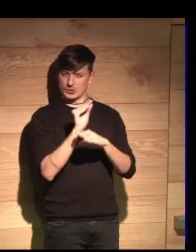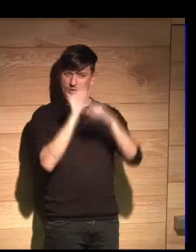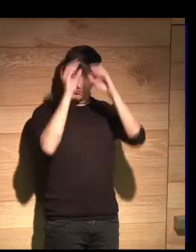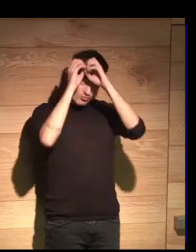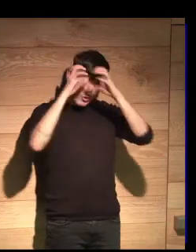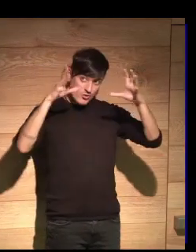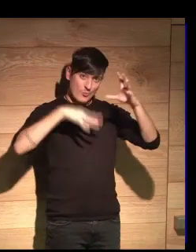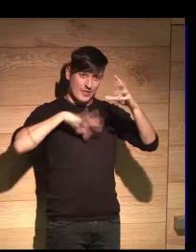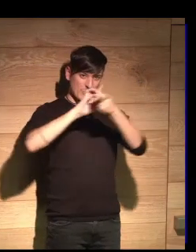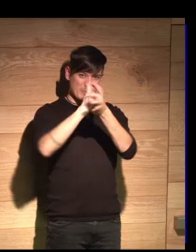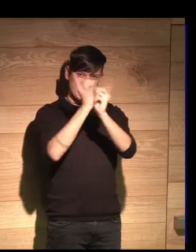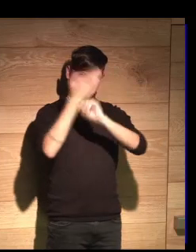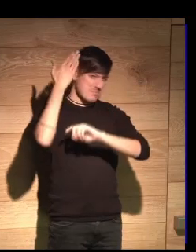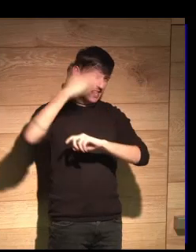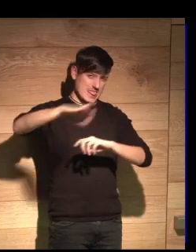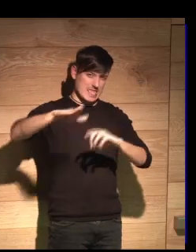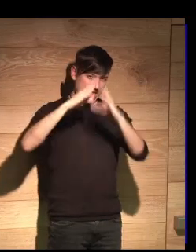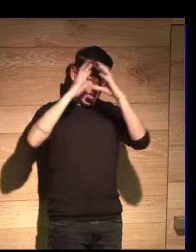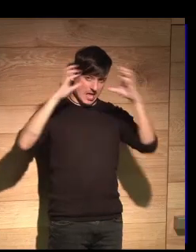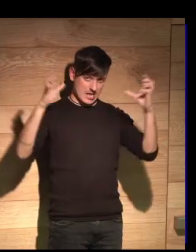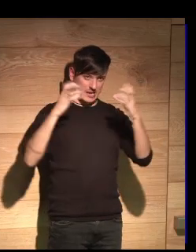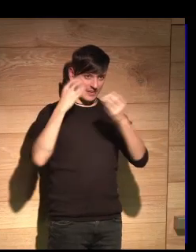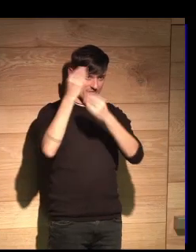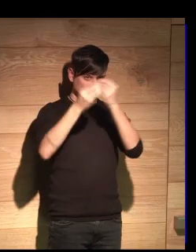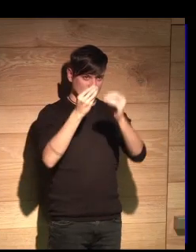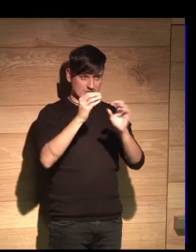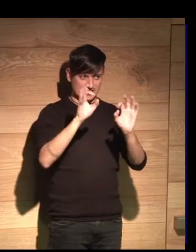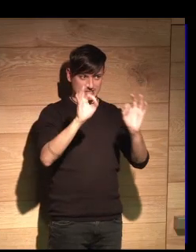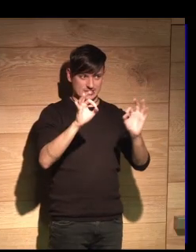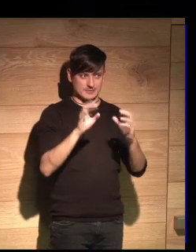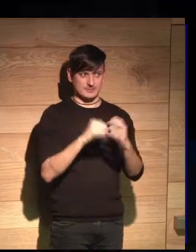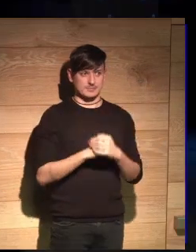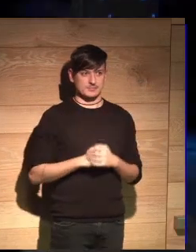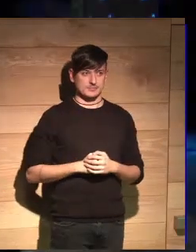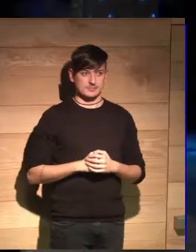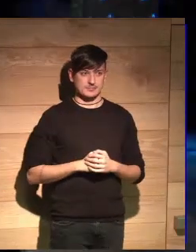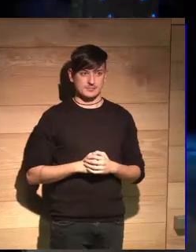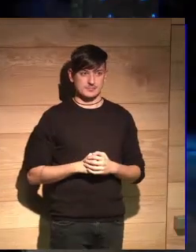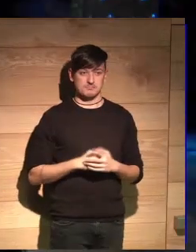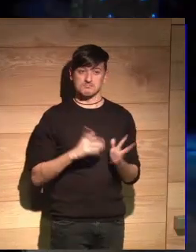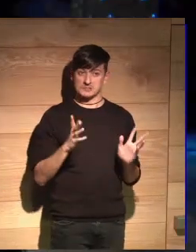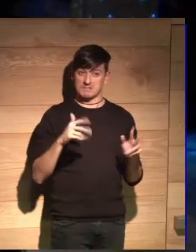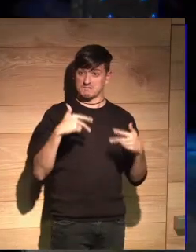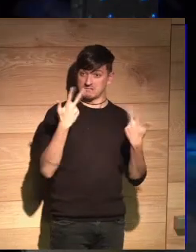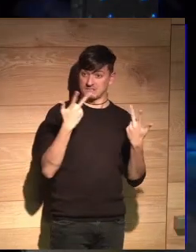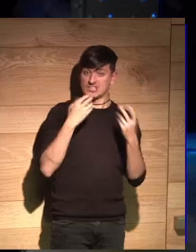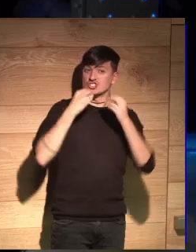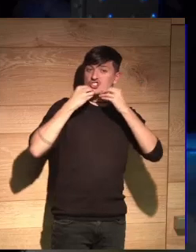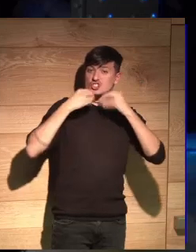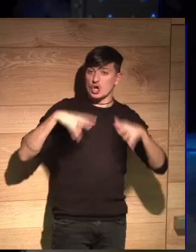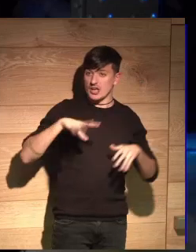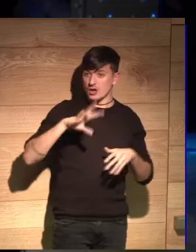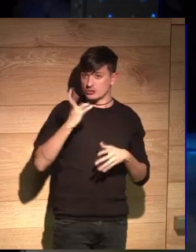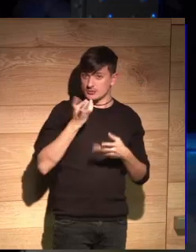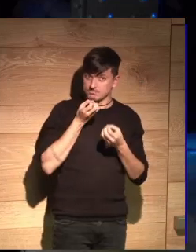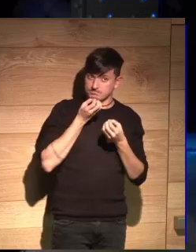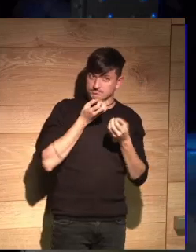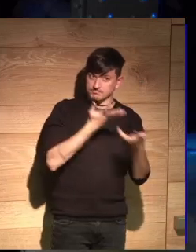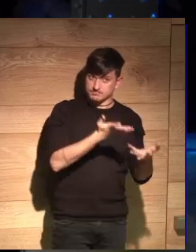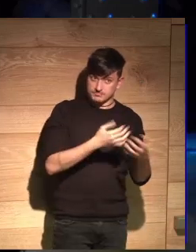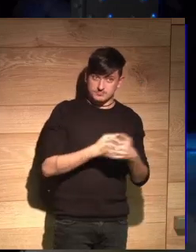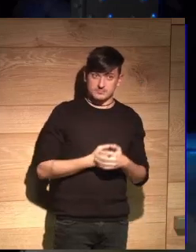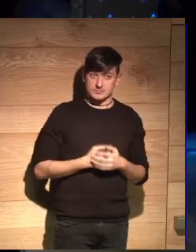let's be careful with dreams, because it may become a nightmare, and this is a thought for transhumanism. And let me tell you about